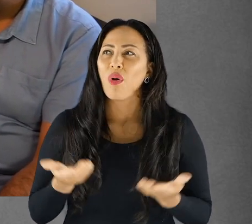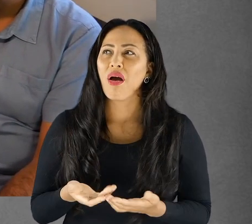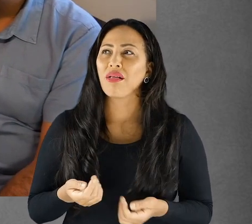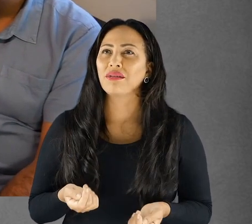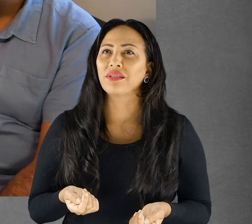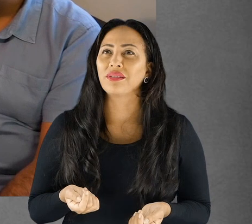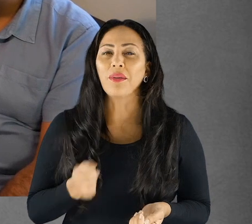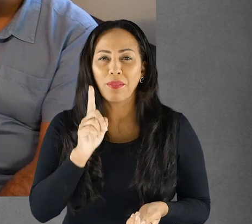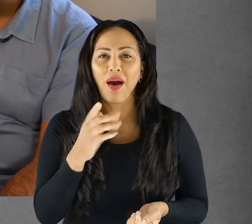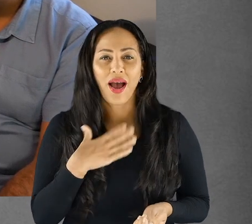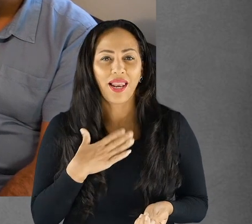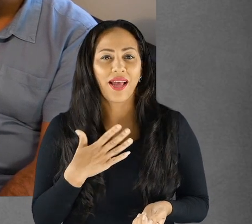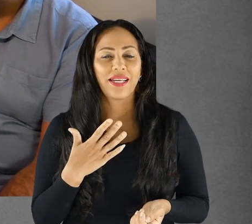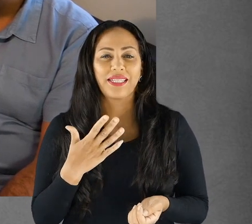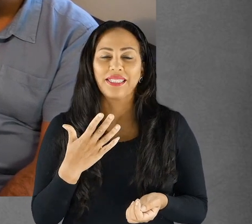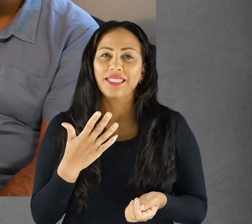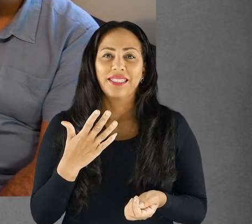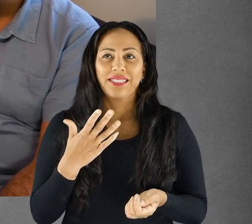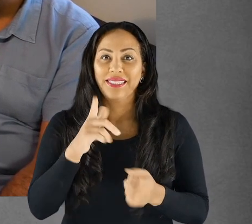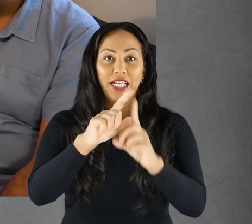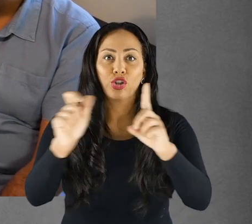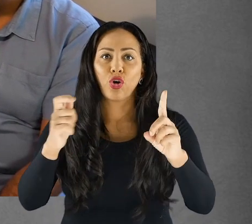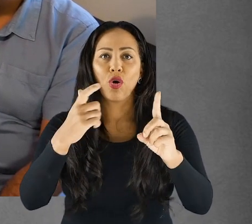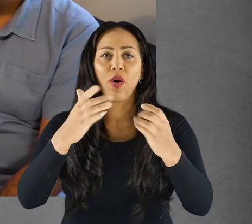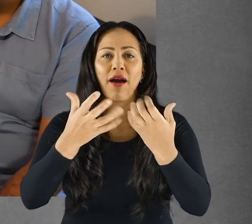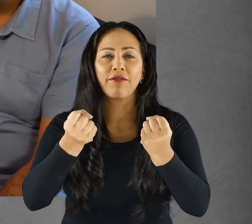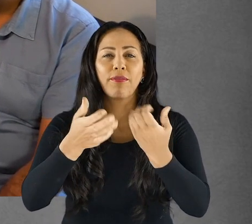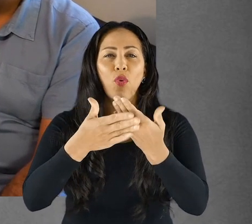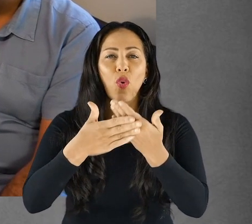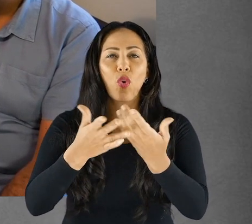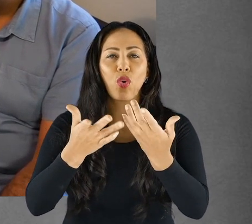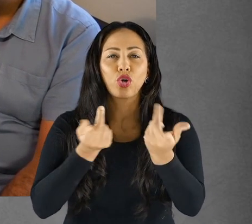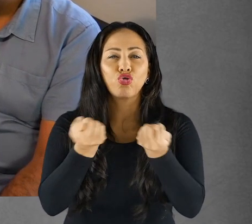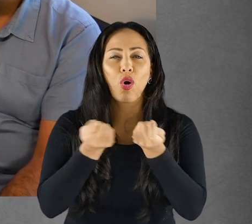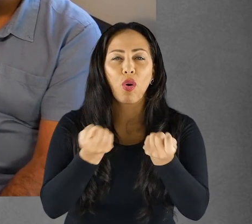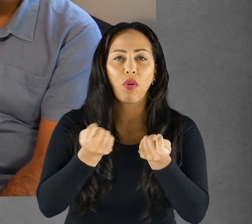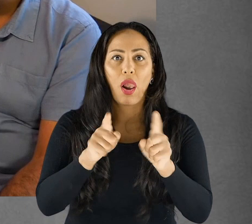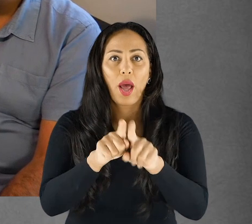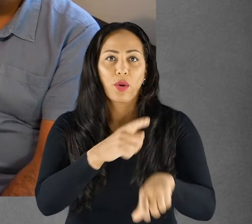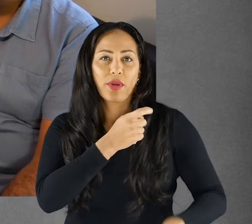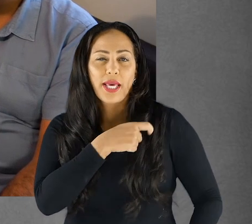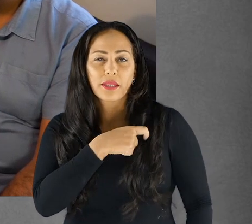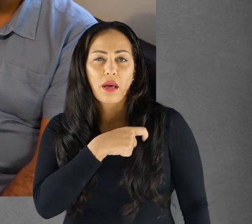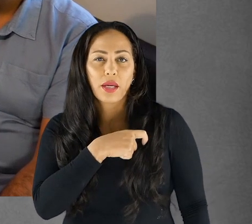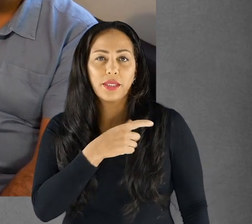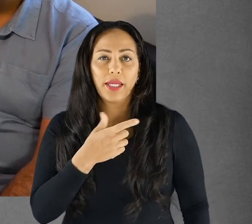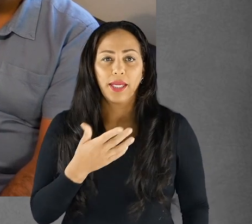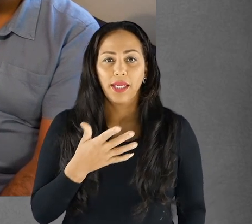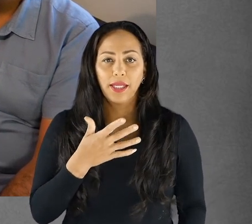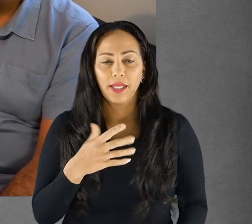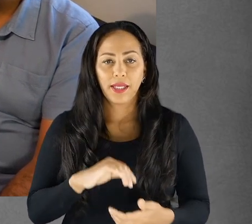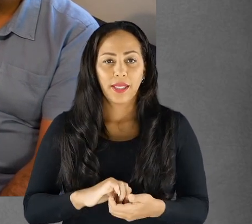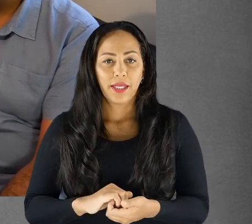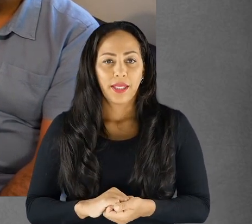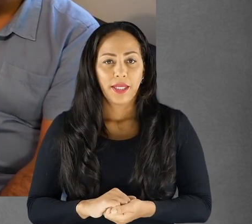odd, but I enjoy it. I think it's like I'm here and I feel I have more control as well, like as in for